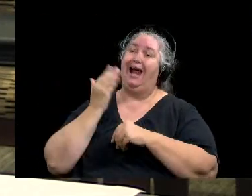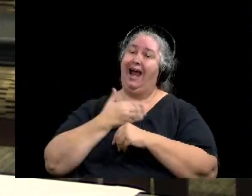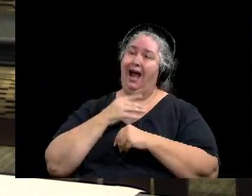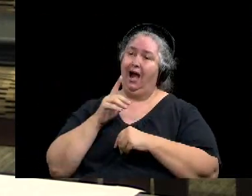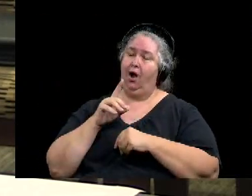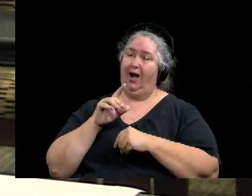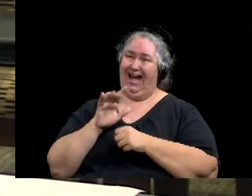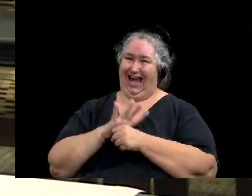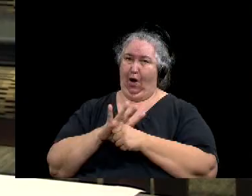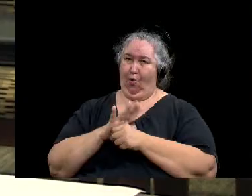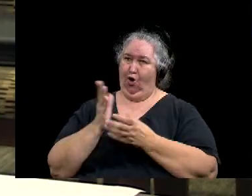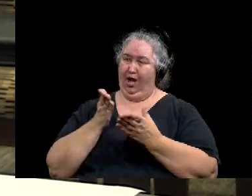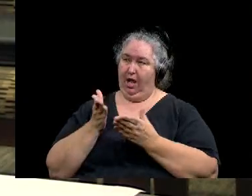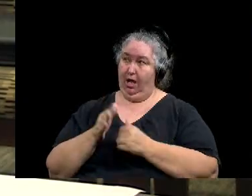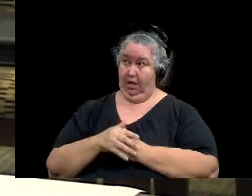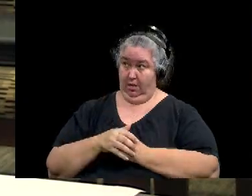area?